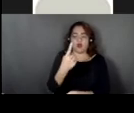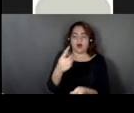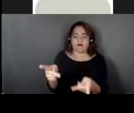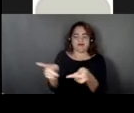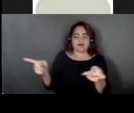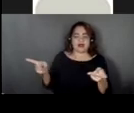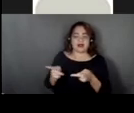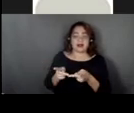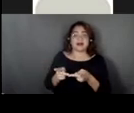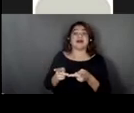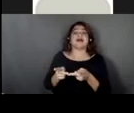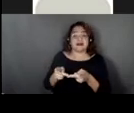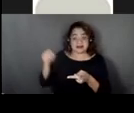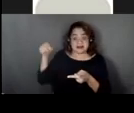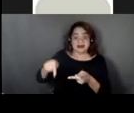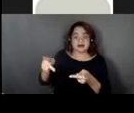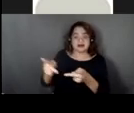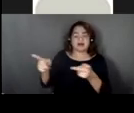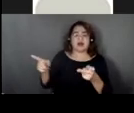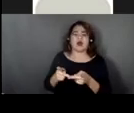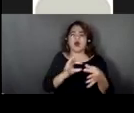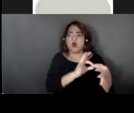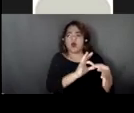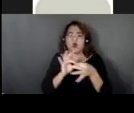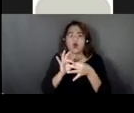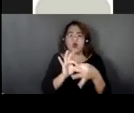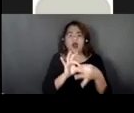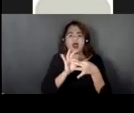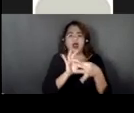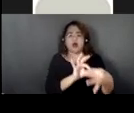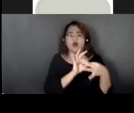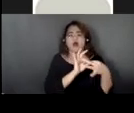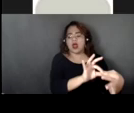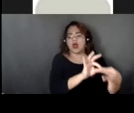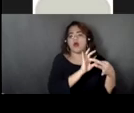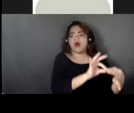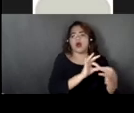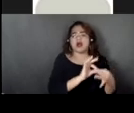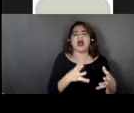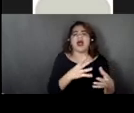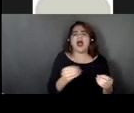be coordinated and your health can be attended to in a really holistic manner.